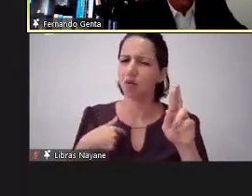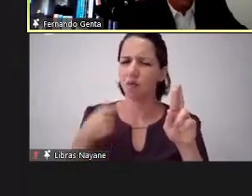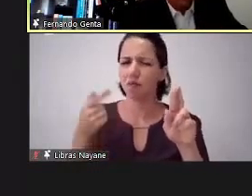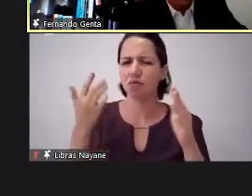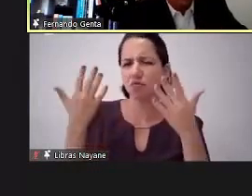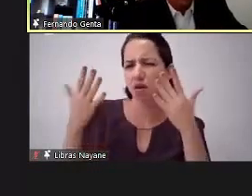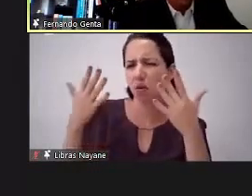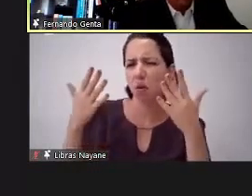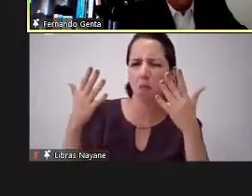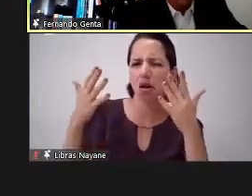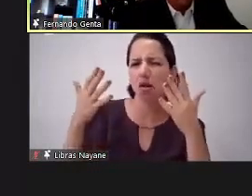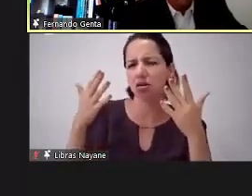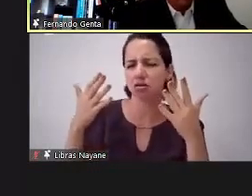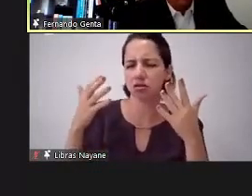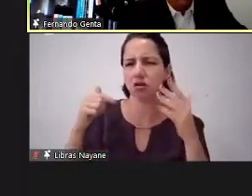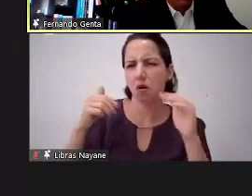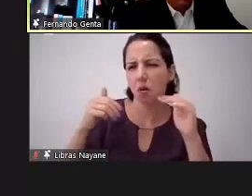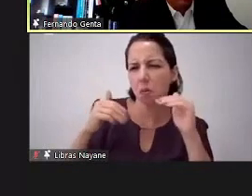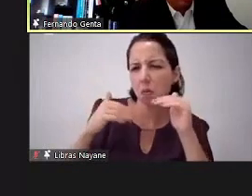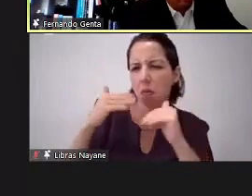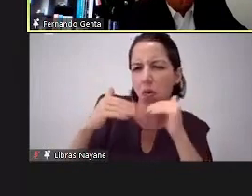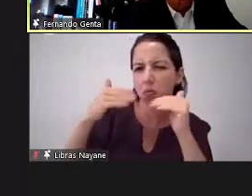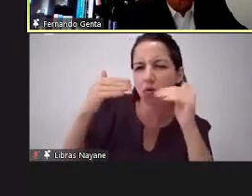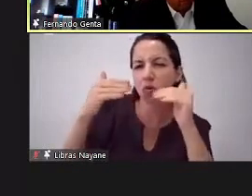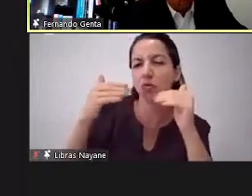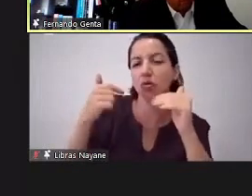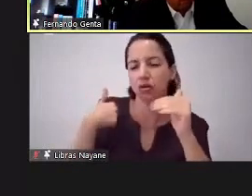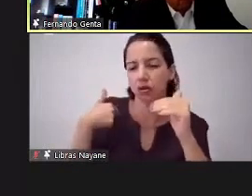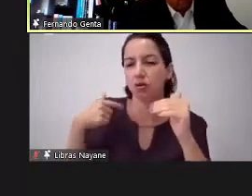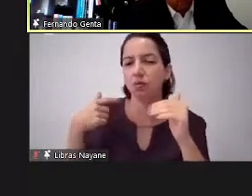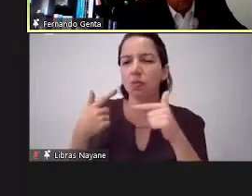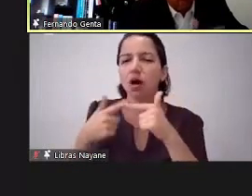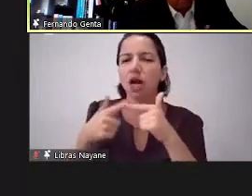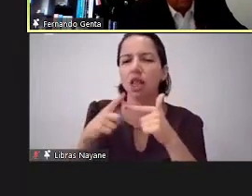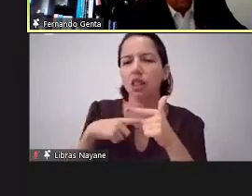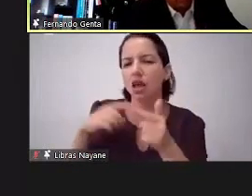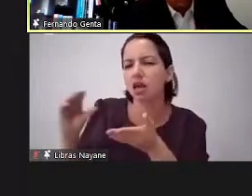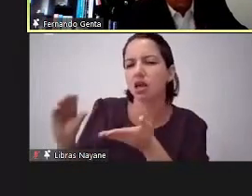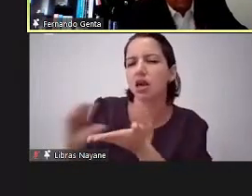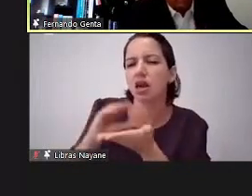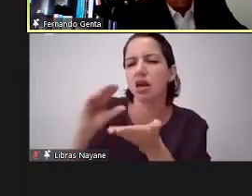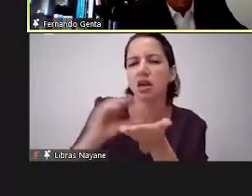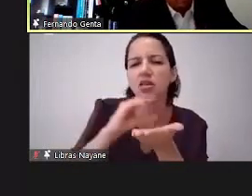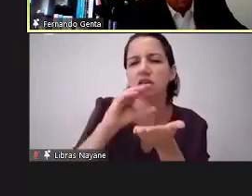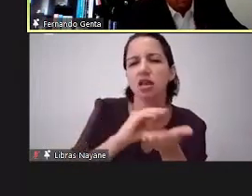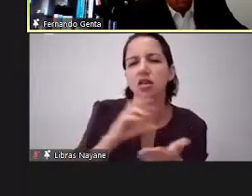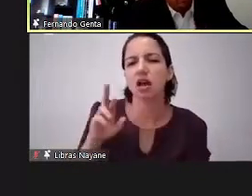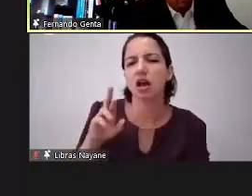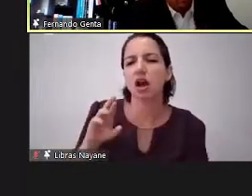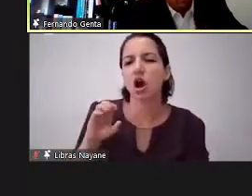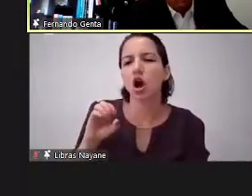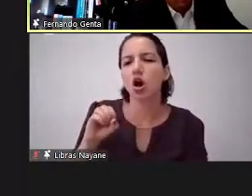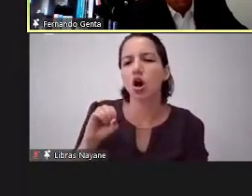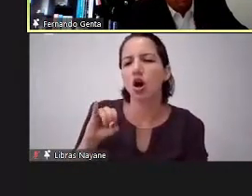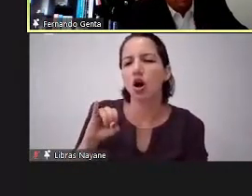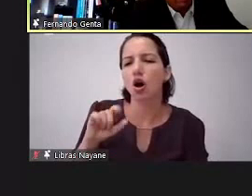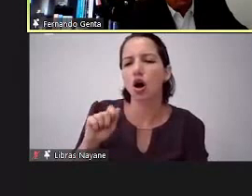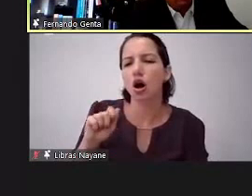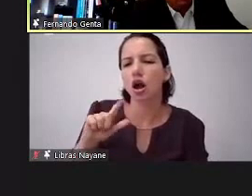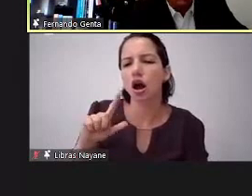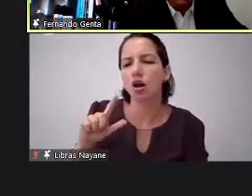didn't add this here. There is an issue of revenue with